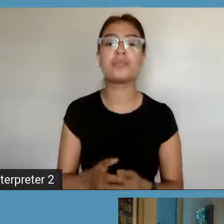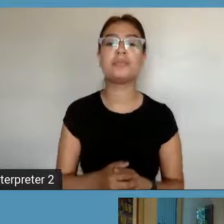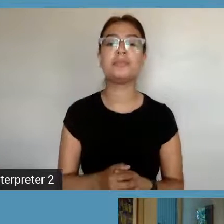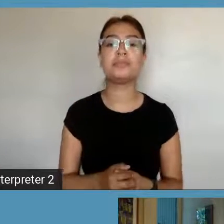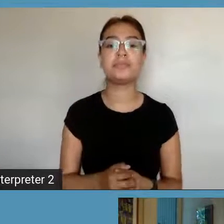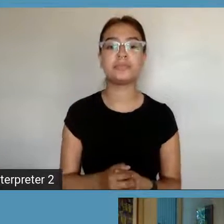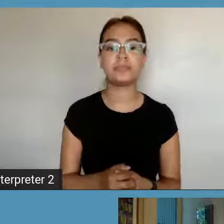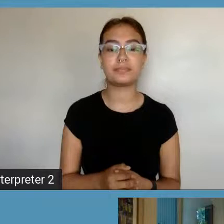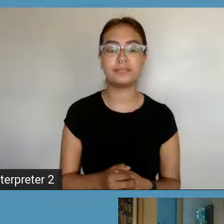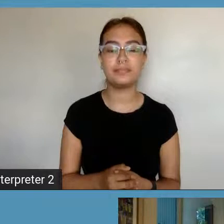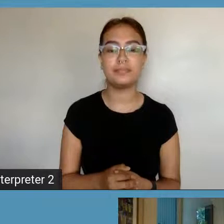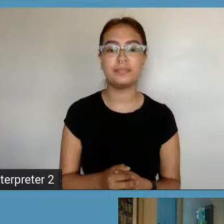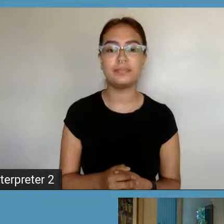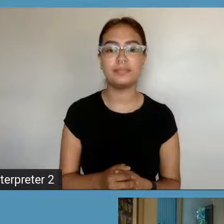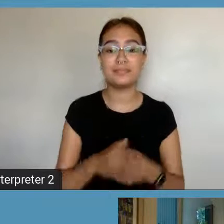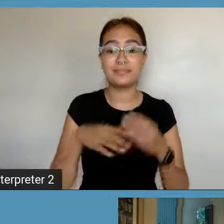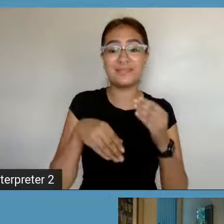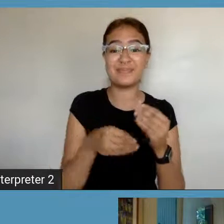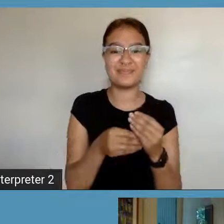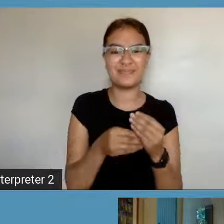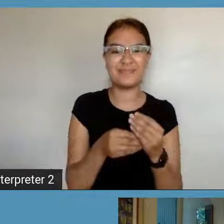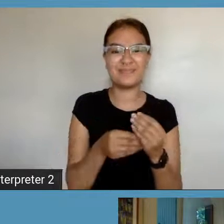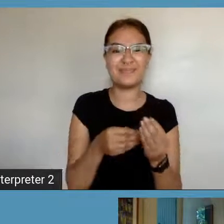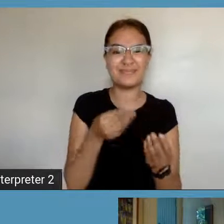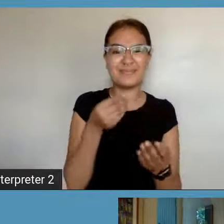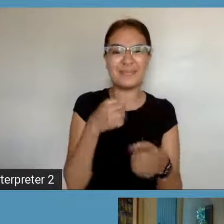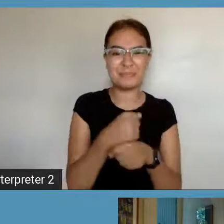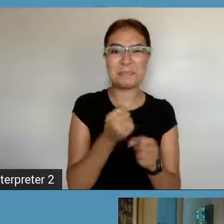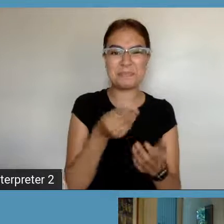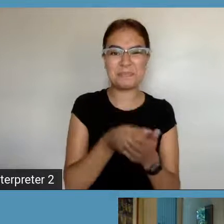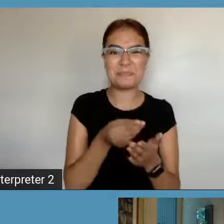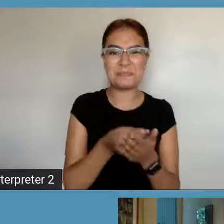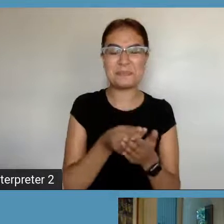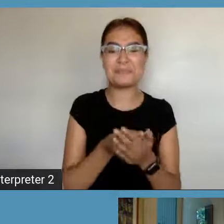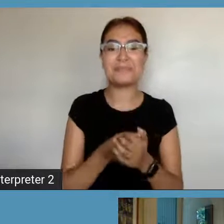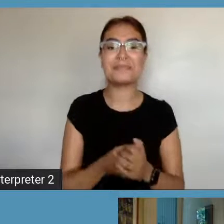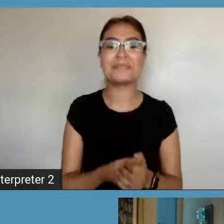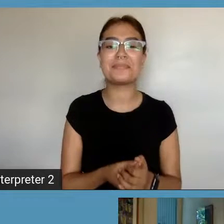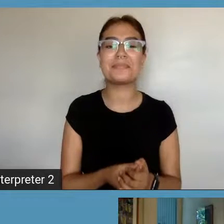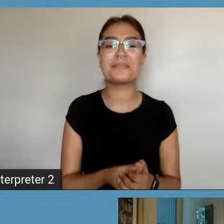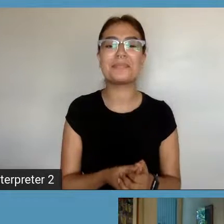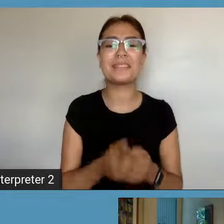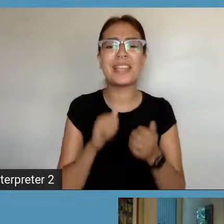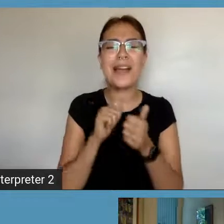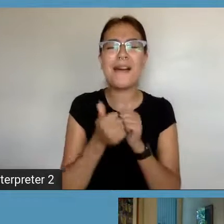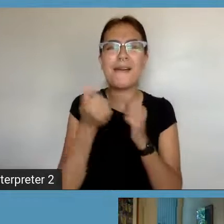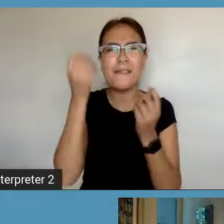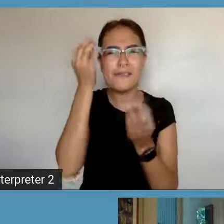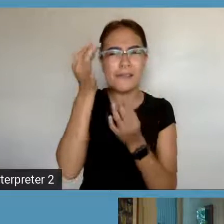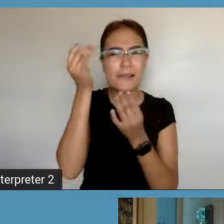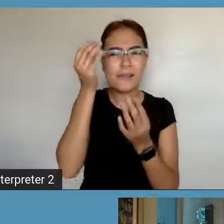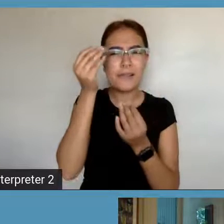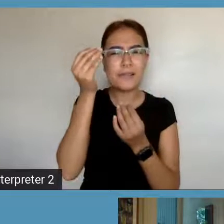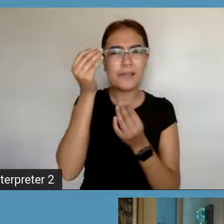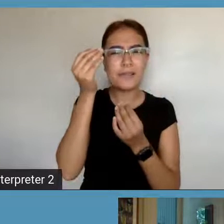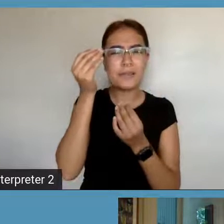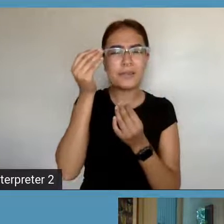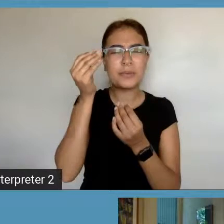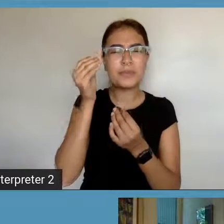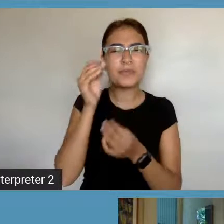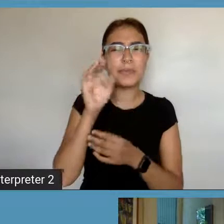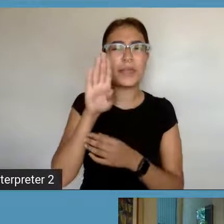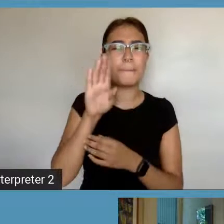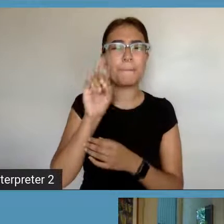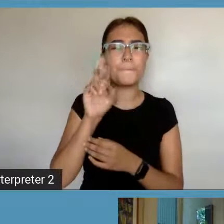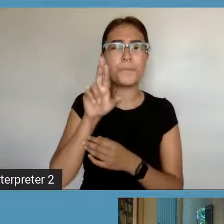the monetization part a little bit. But how do you think about born digital collections, things